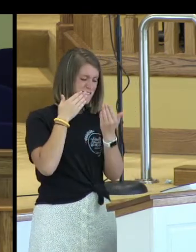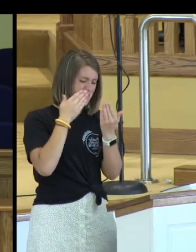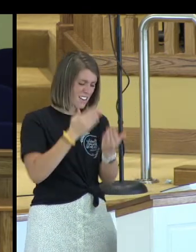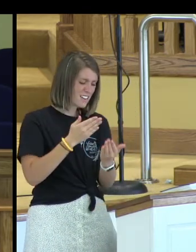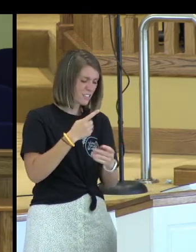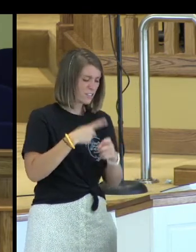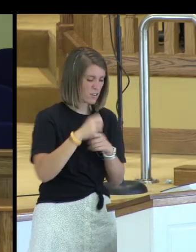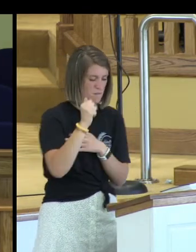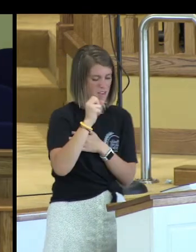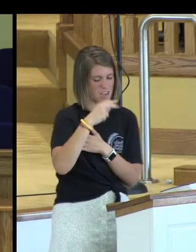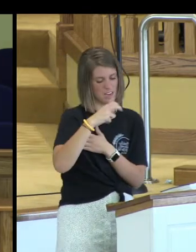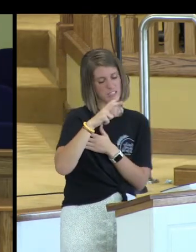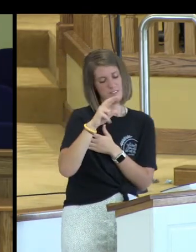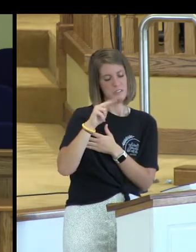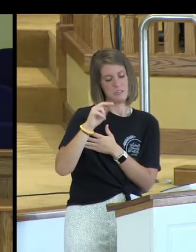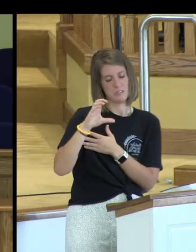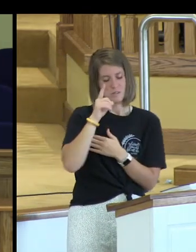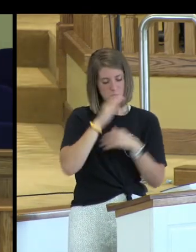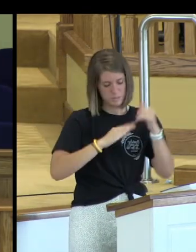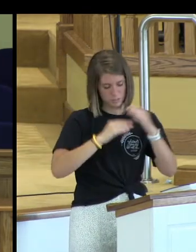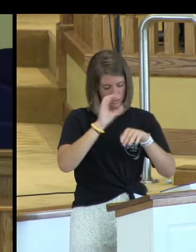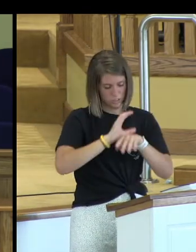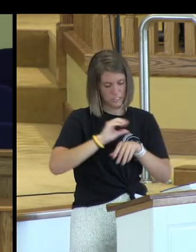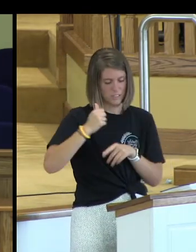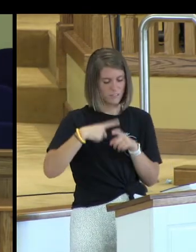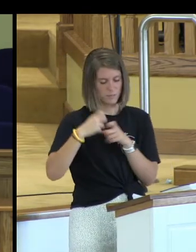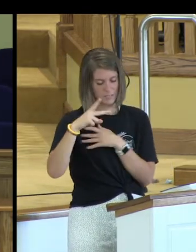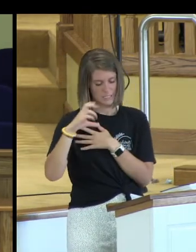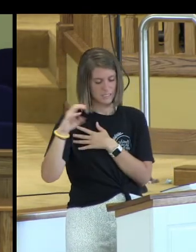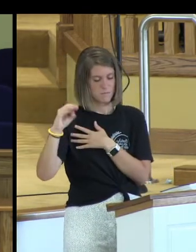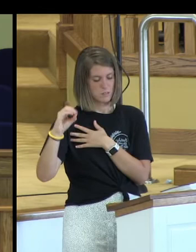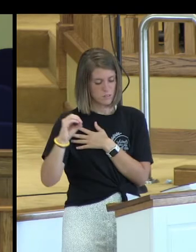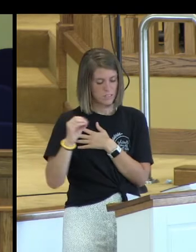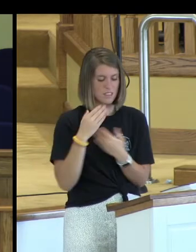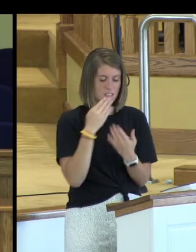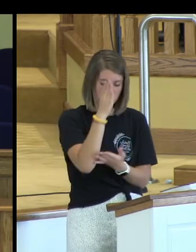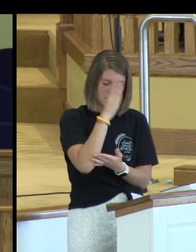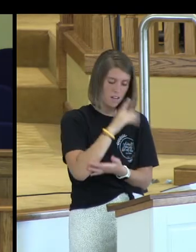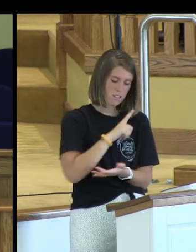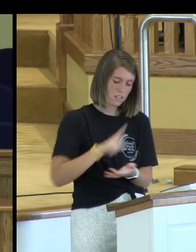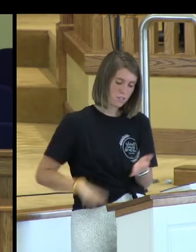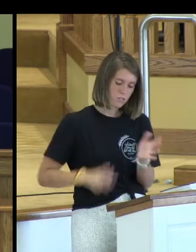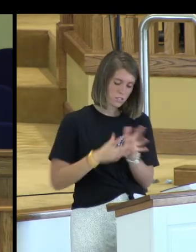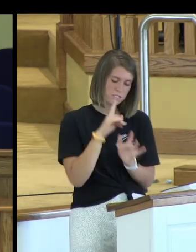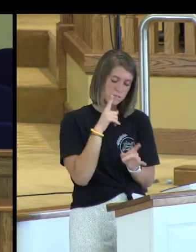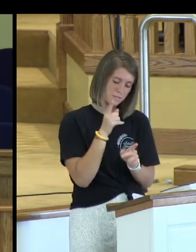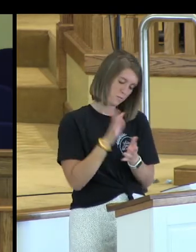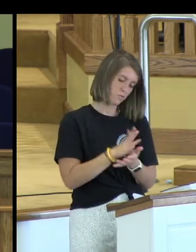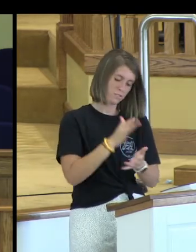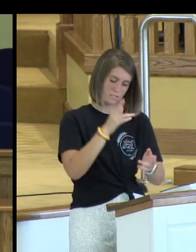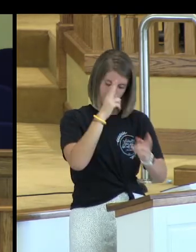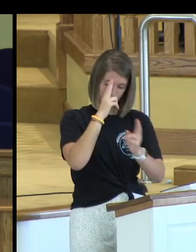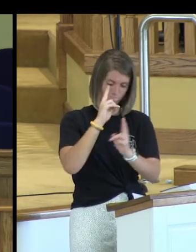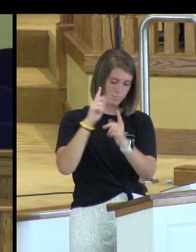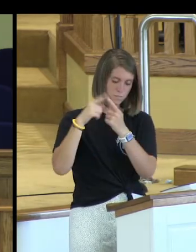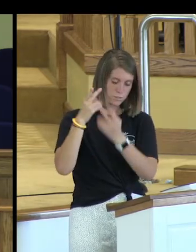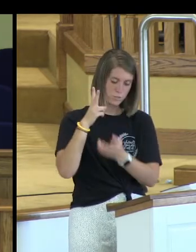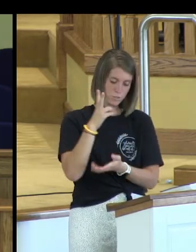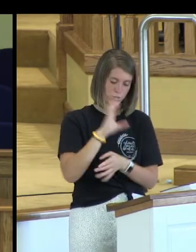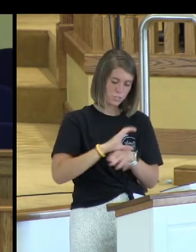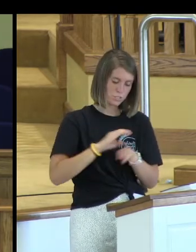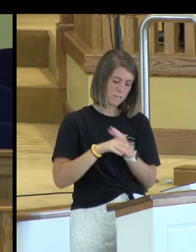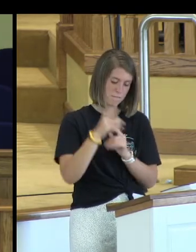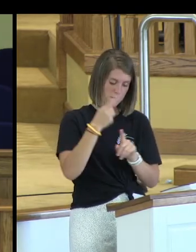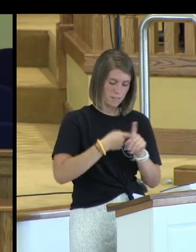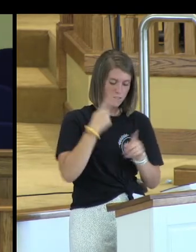folks from Asheville, North Carolina, who built a church, and others from Kansas City, Missouri. Thank God the Lord Jesus is being glorified. 2 churches in a month for the